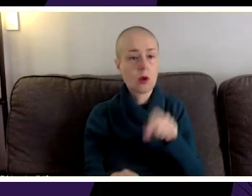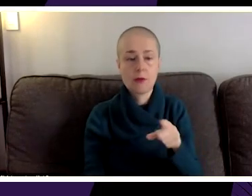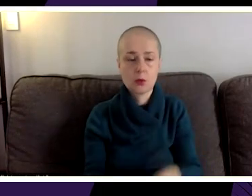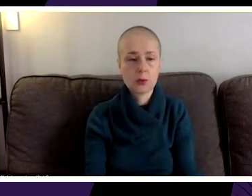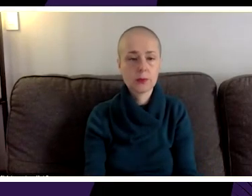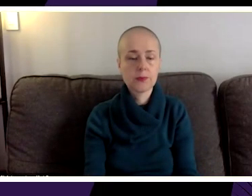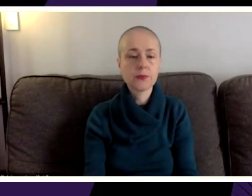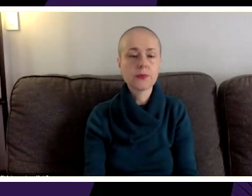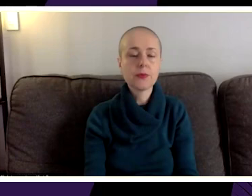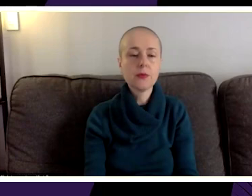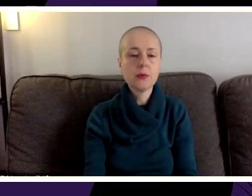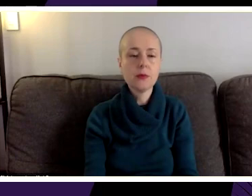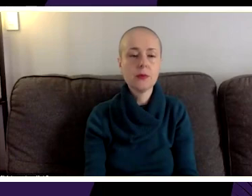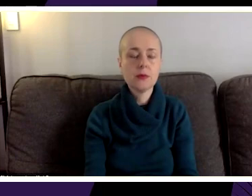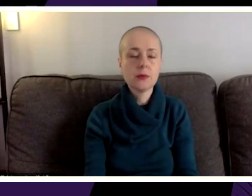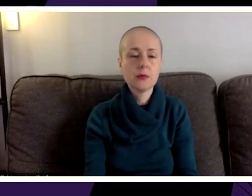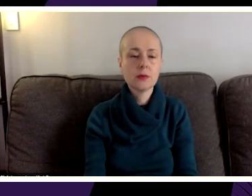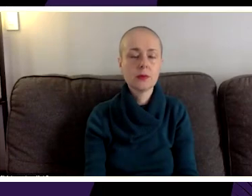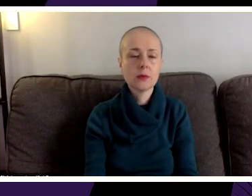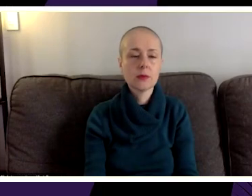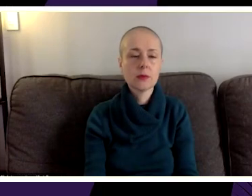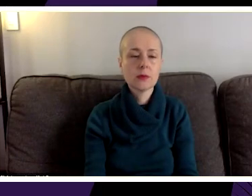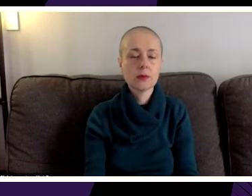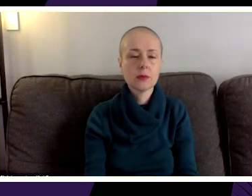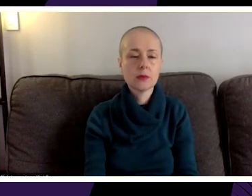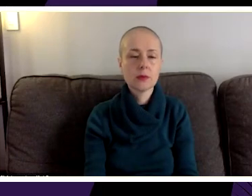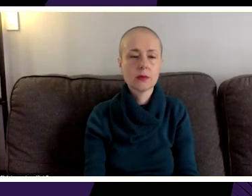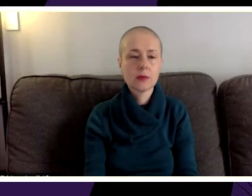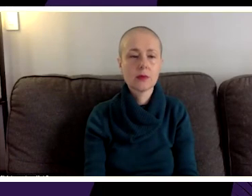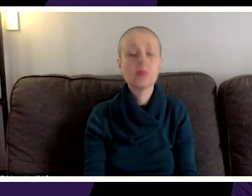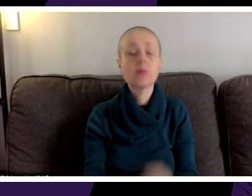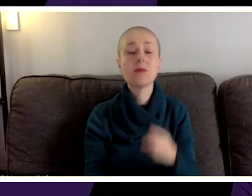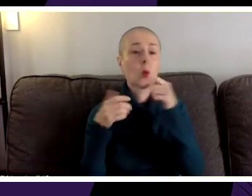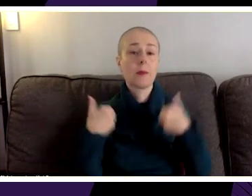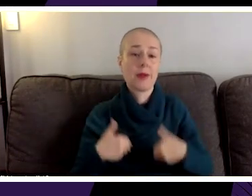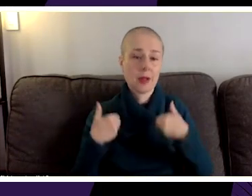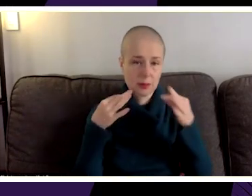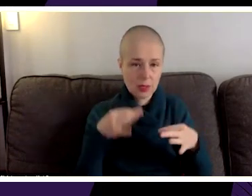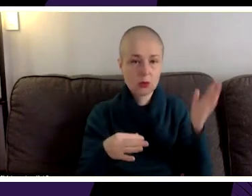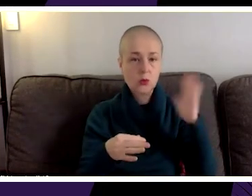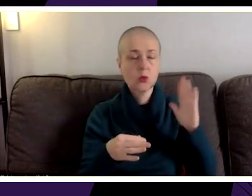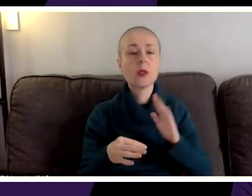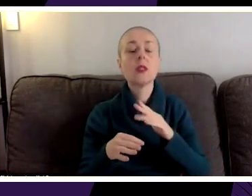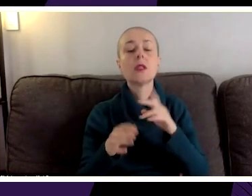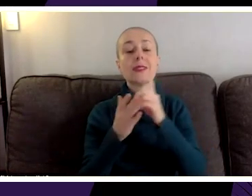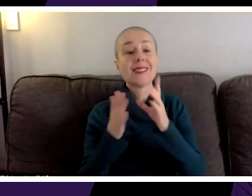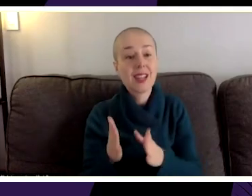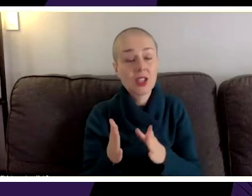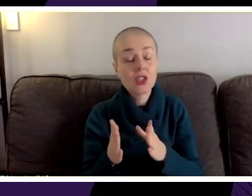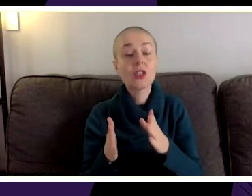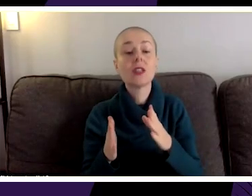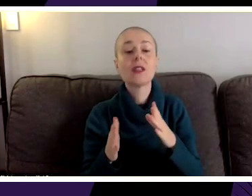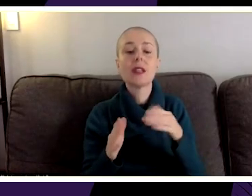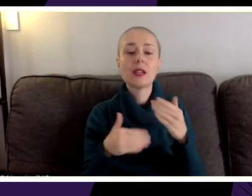which is the project that we're going to be working on. A bit of personal background. As mentioned, I used to be a menswear designer, and I learned to code